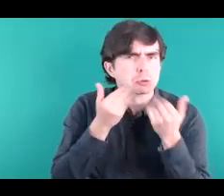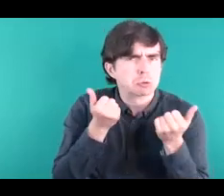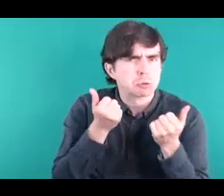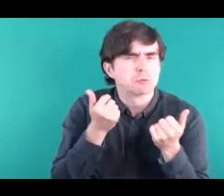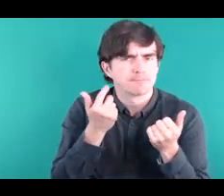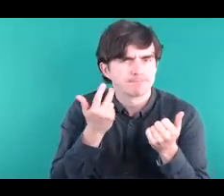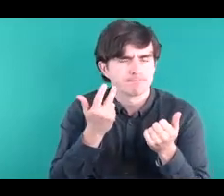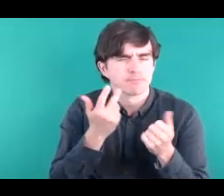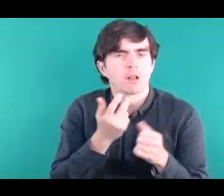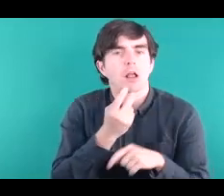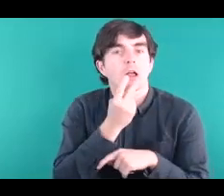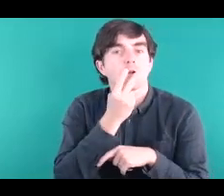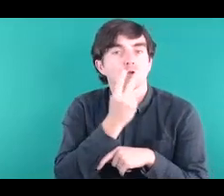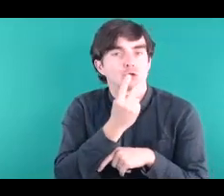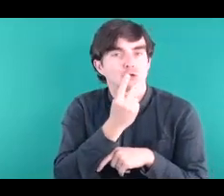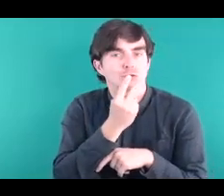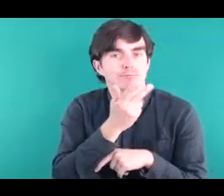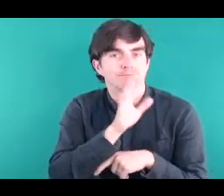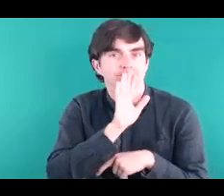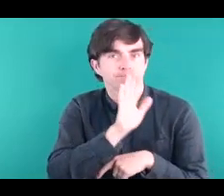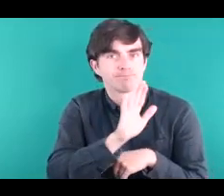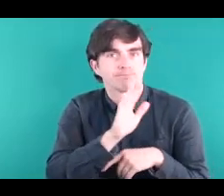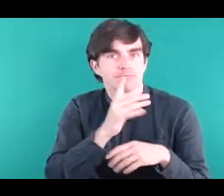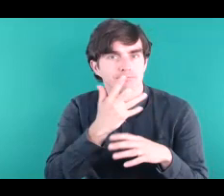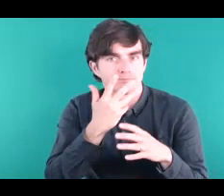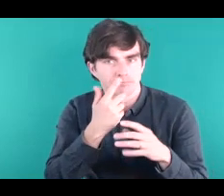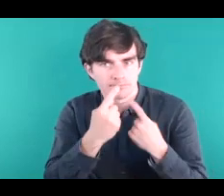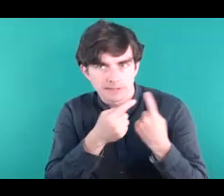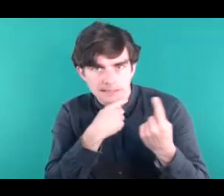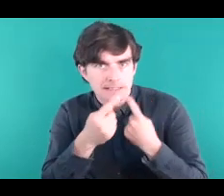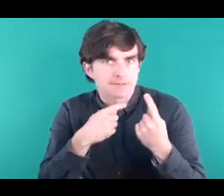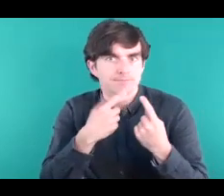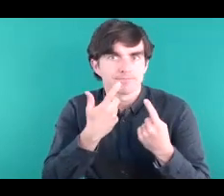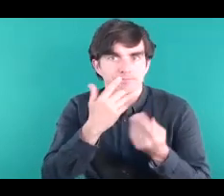or few DPOs that are active, so